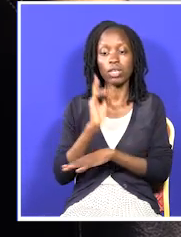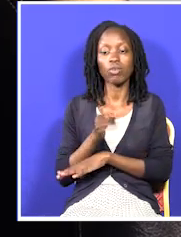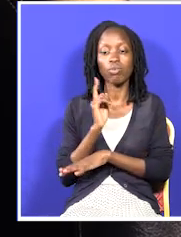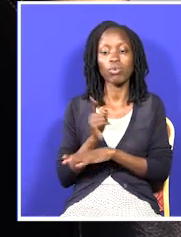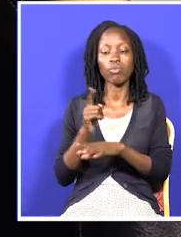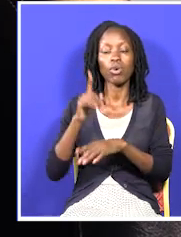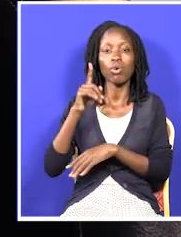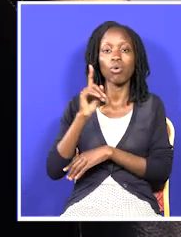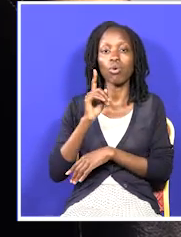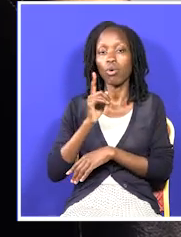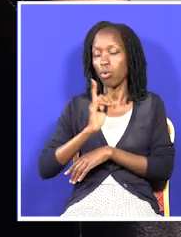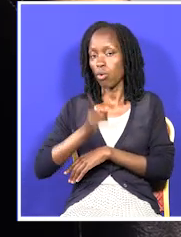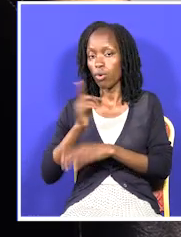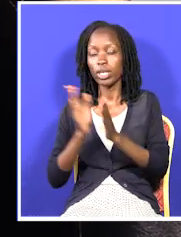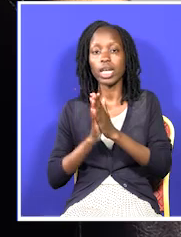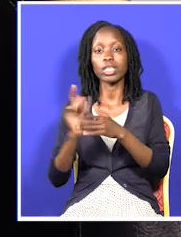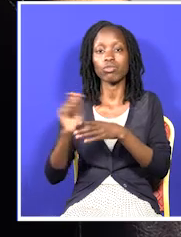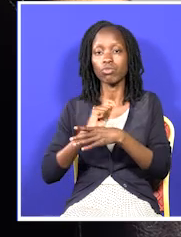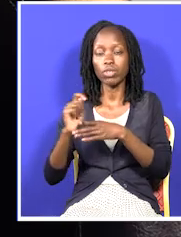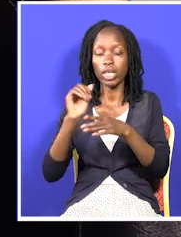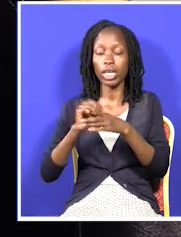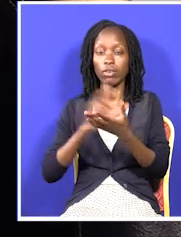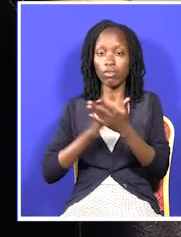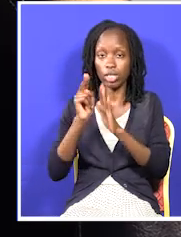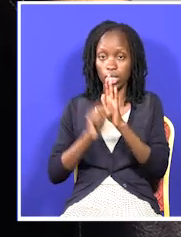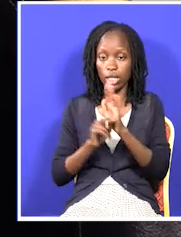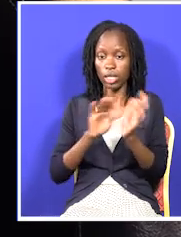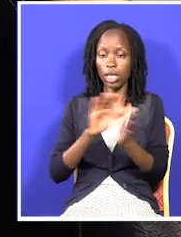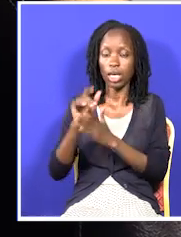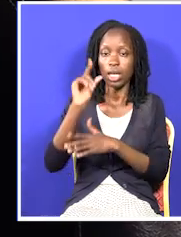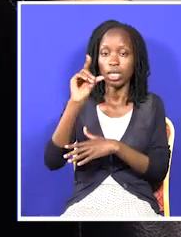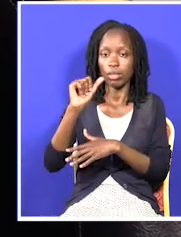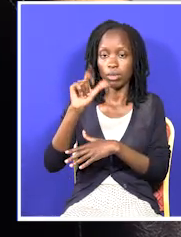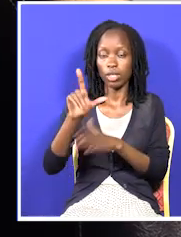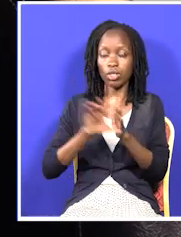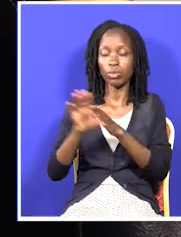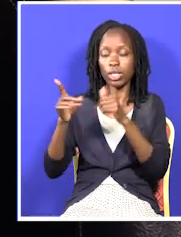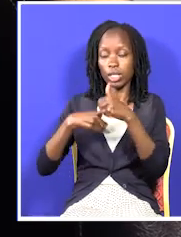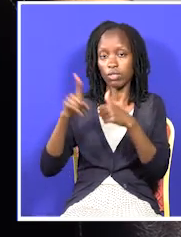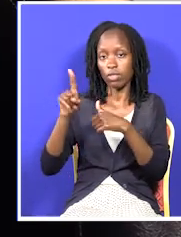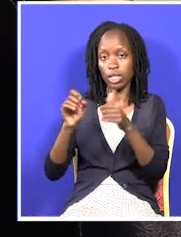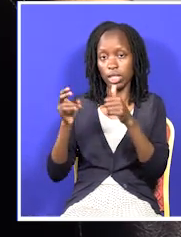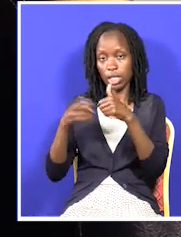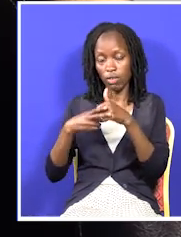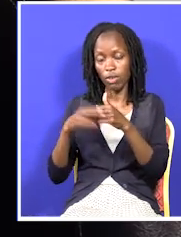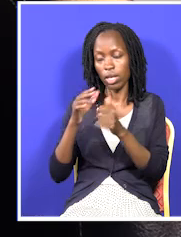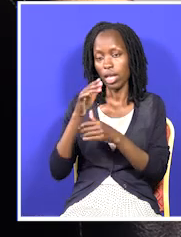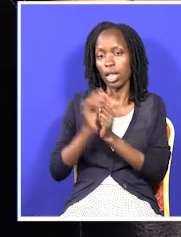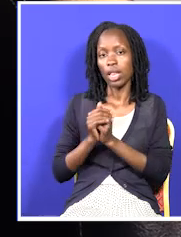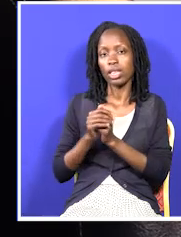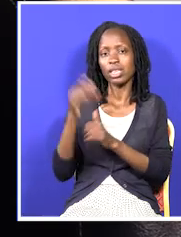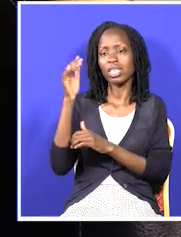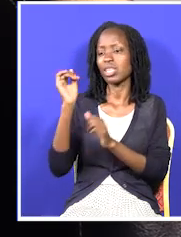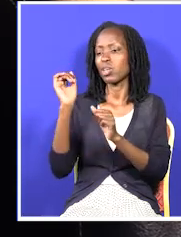rebuking, correcting, and training in righteousness. Galatians 6, verse 7. Do not be deceived.